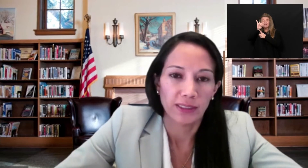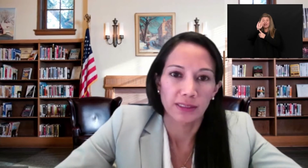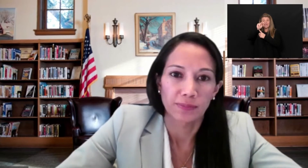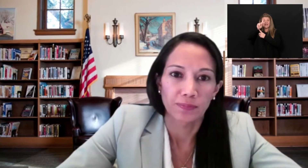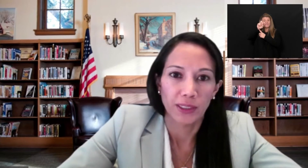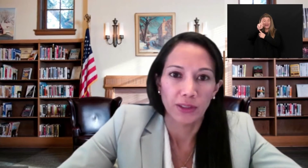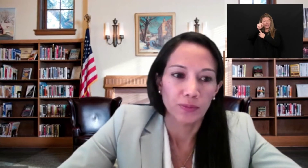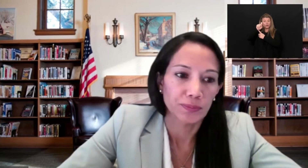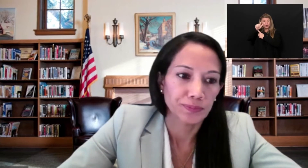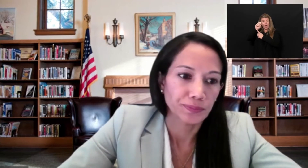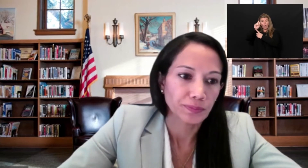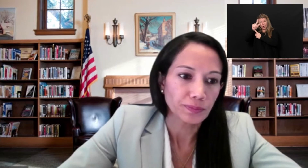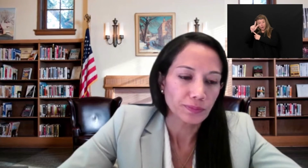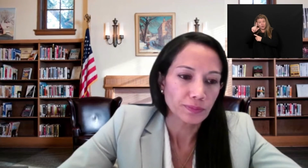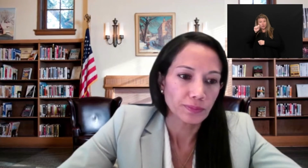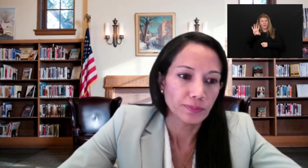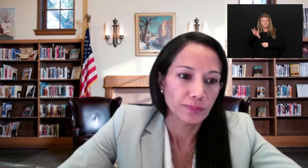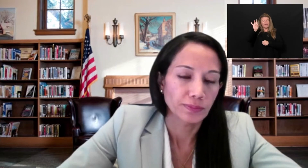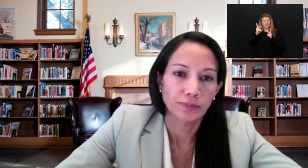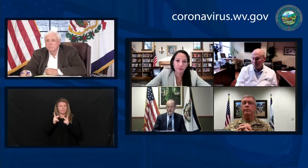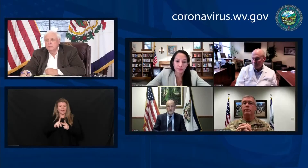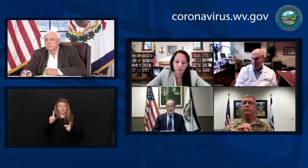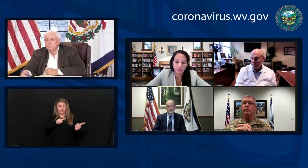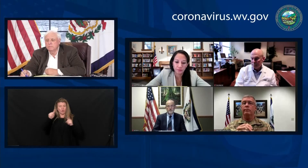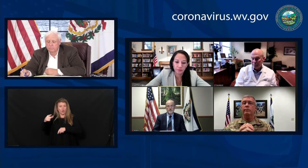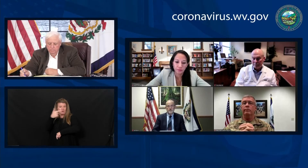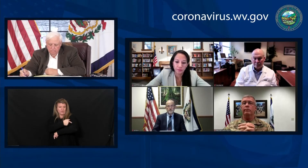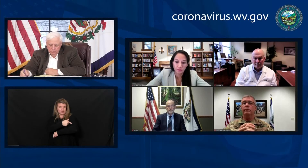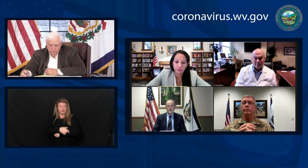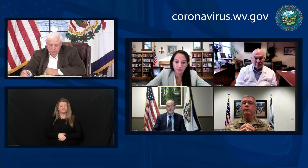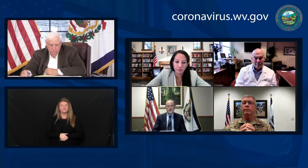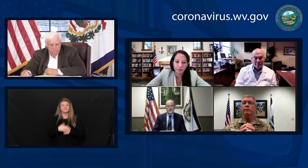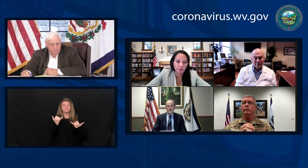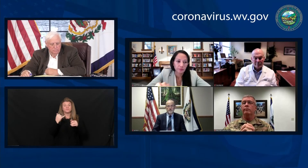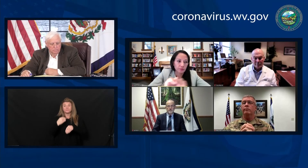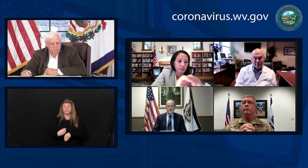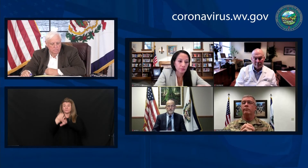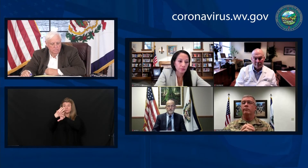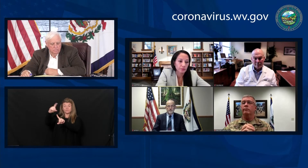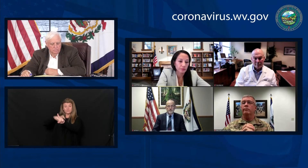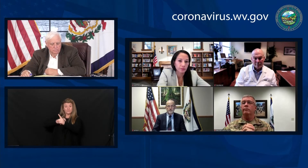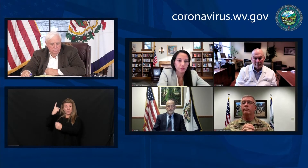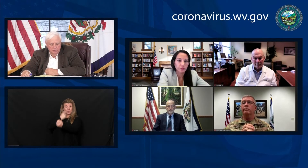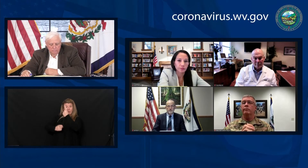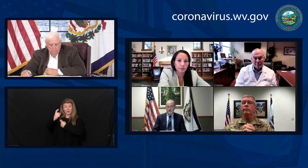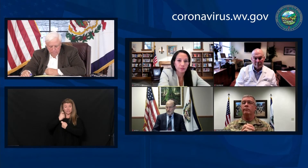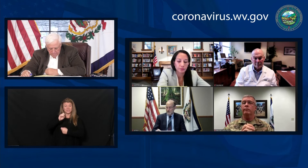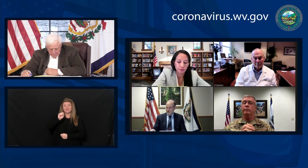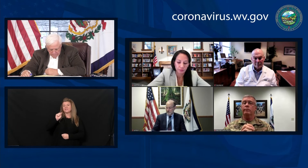get your vaccine. Thank you. Thank you, Doctor. We'll now go to questions from members of the media. The first today